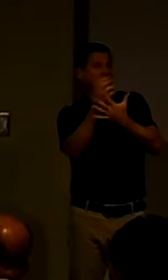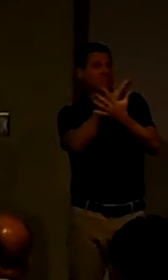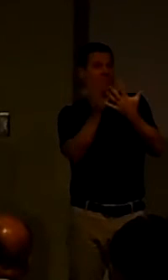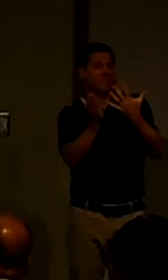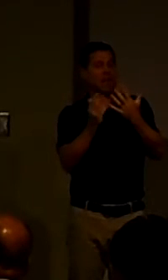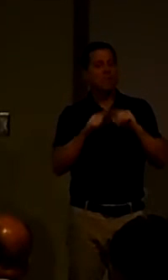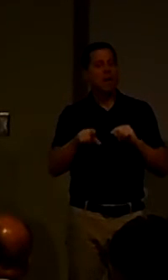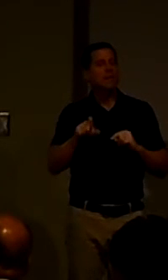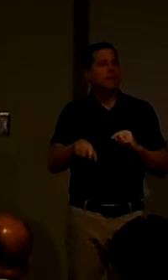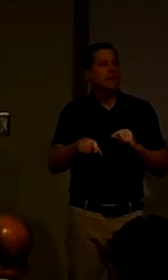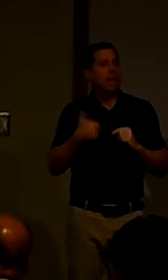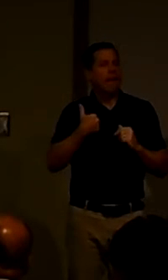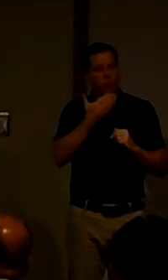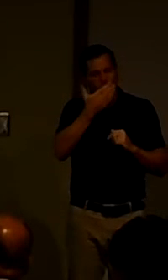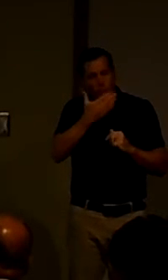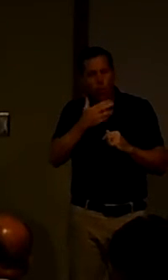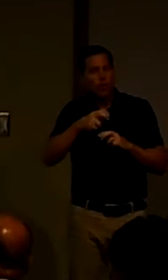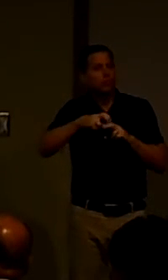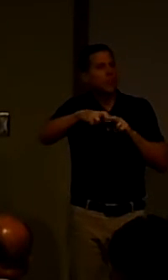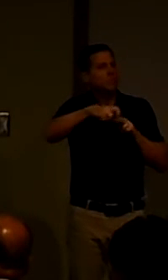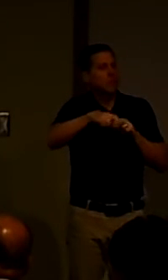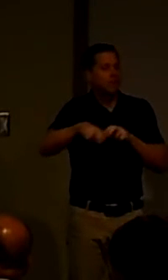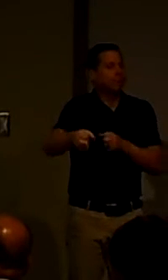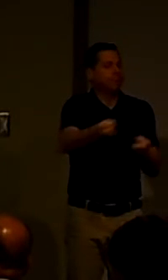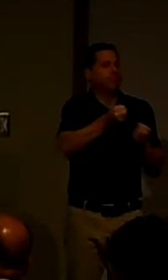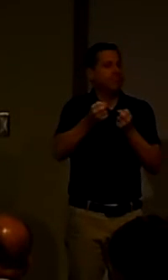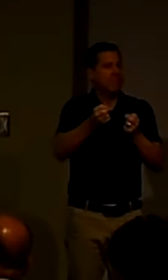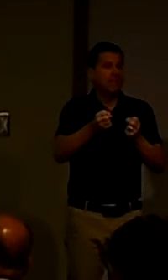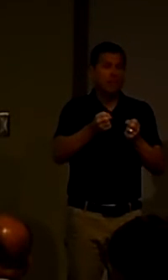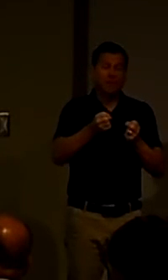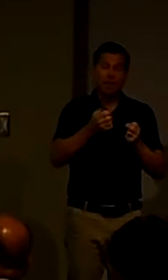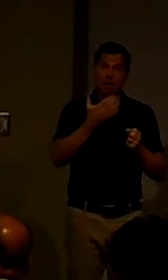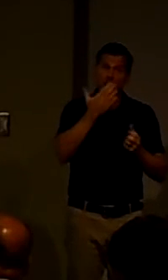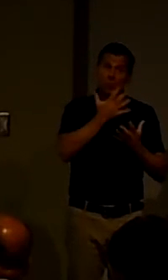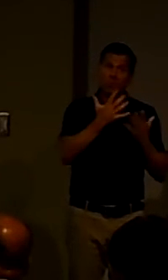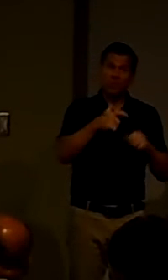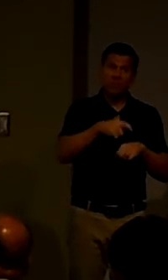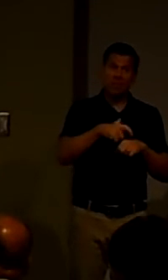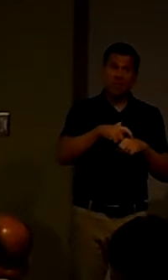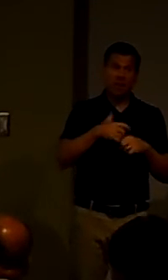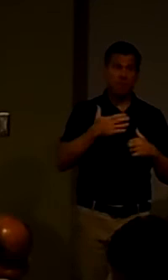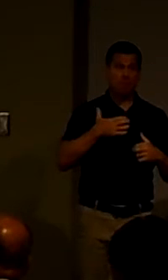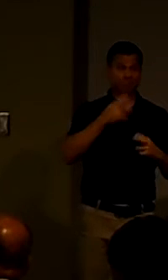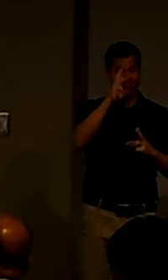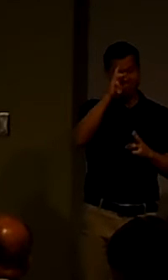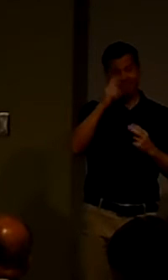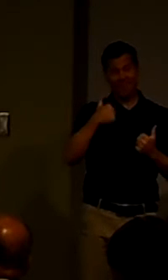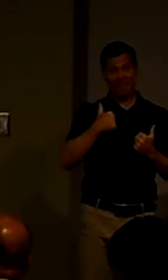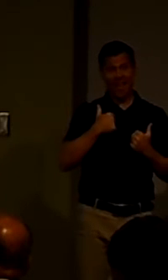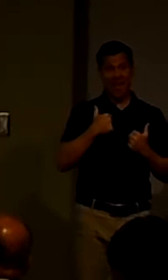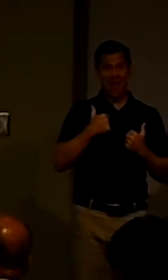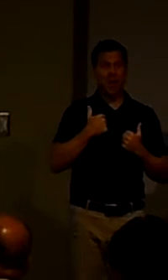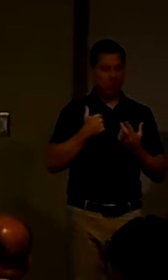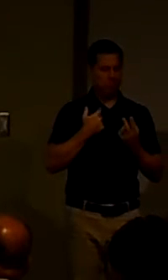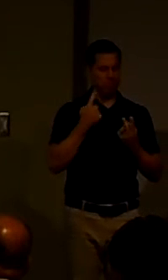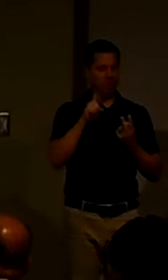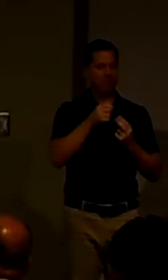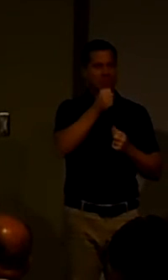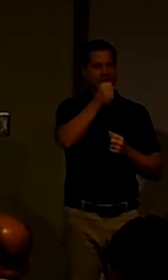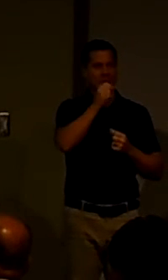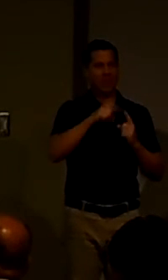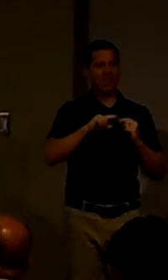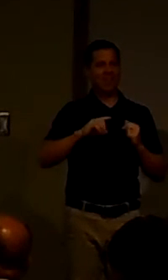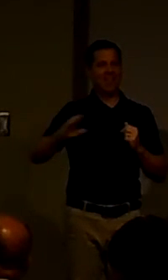very important means and a very important part of that discussion. So thank you for the time. It is my honor at this point in time. Now this is